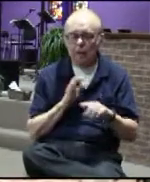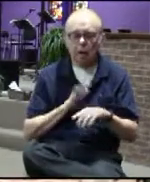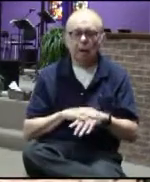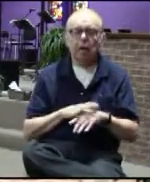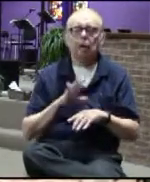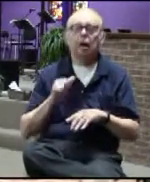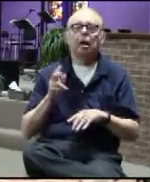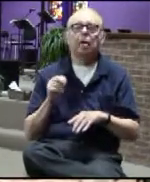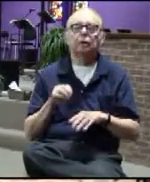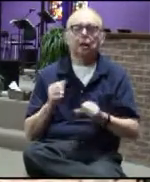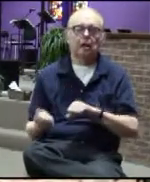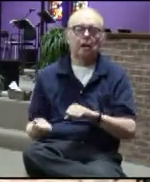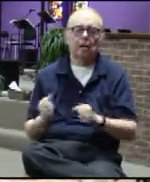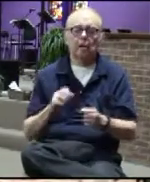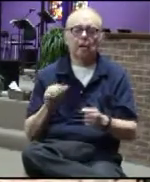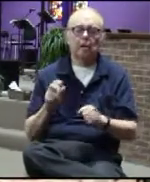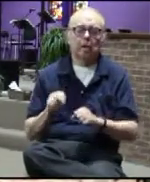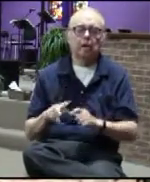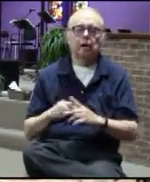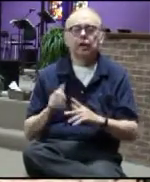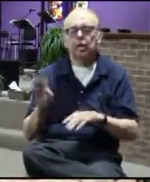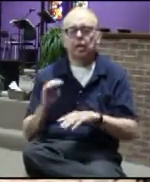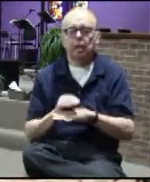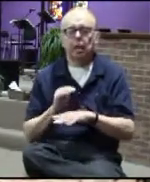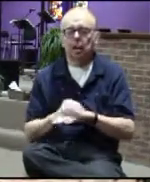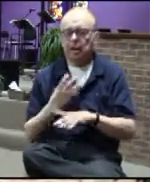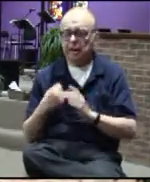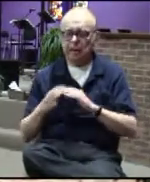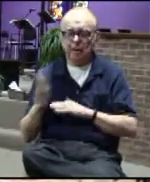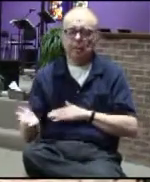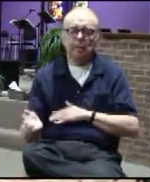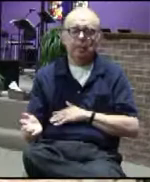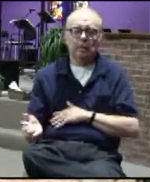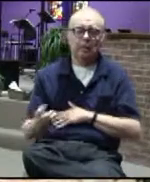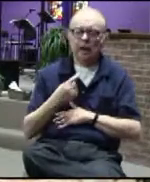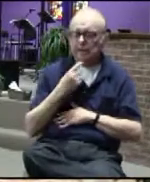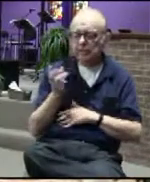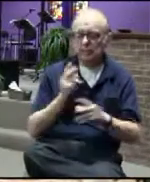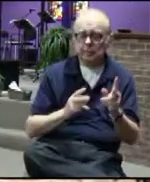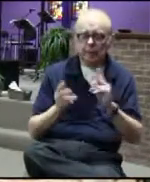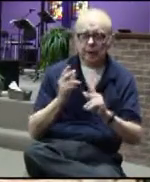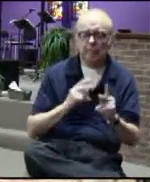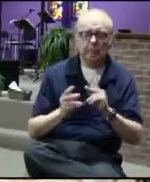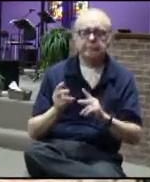John the Baptist. John's already started his ministry. He's out there. And he's telling them.